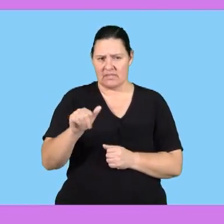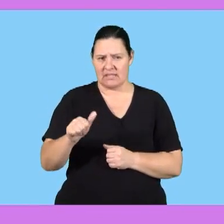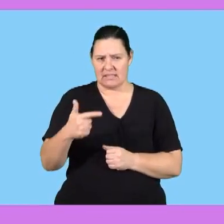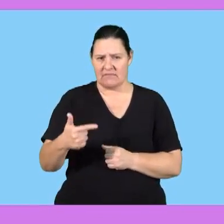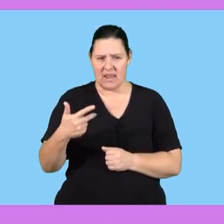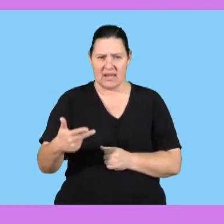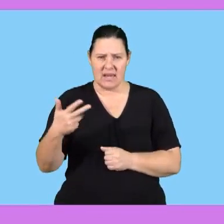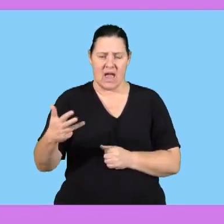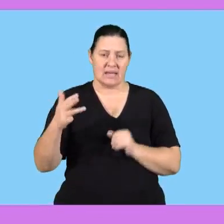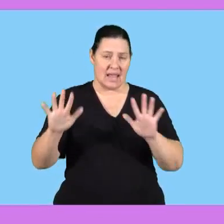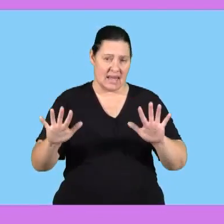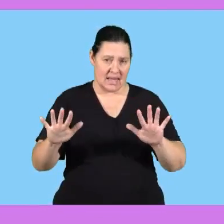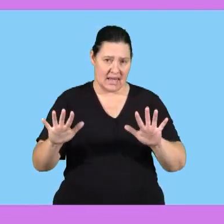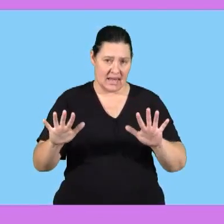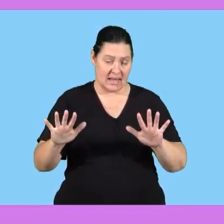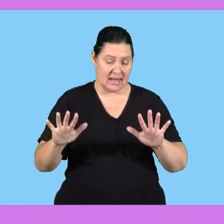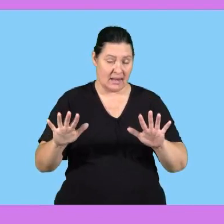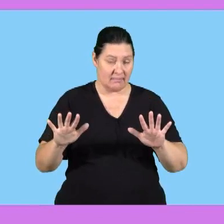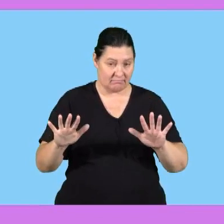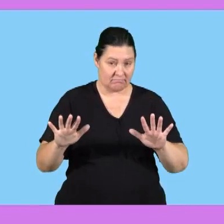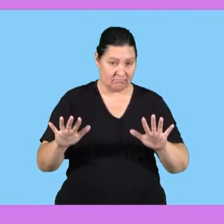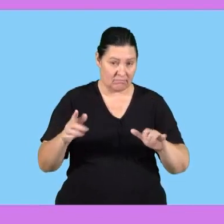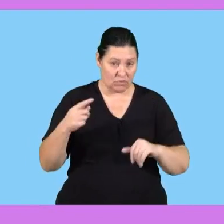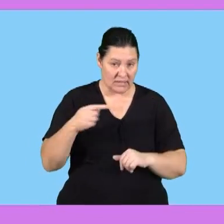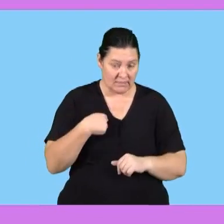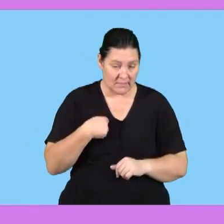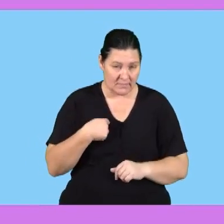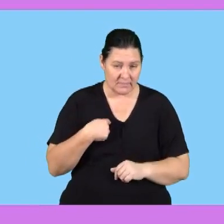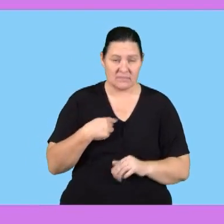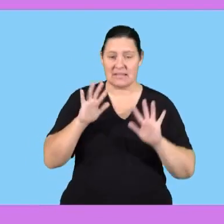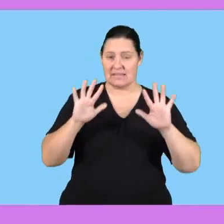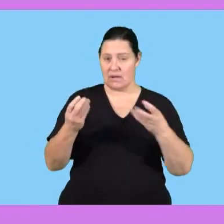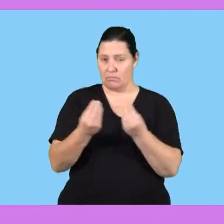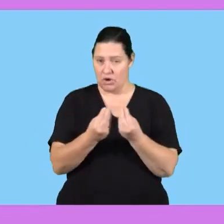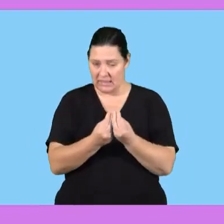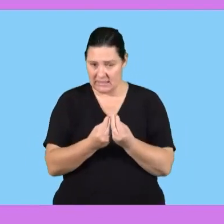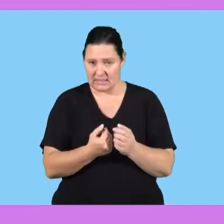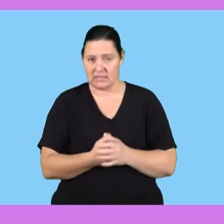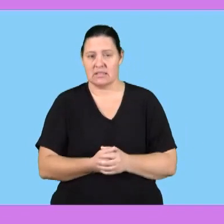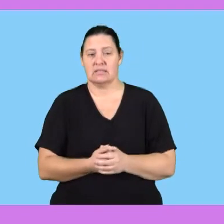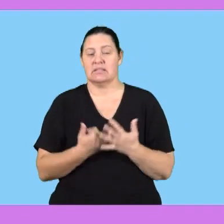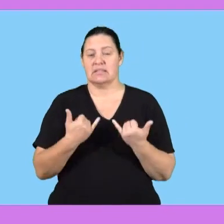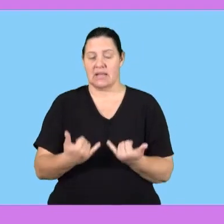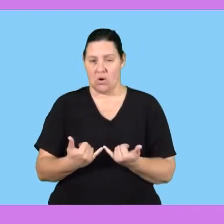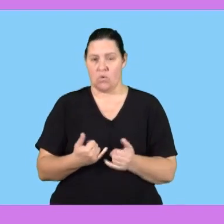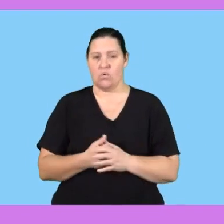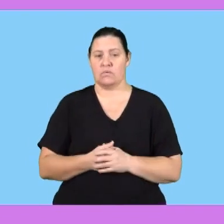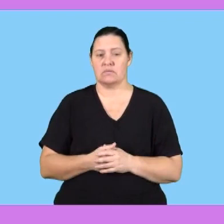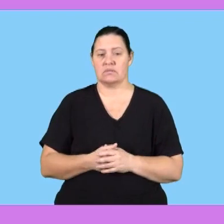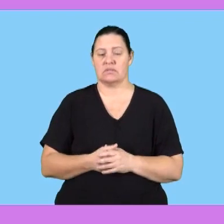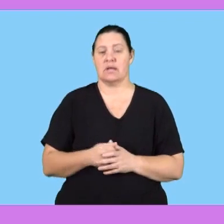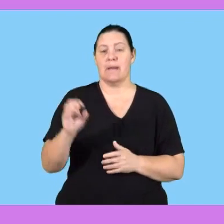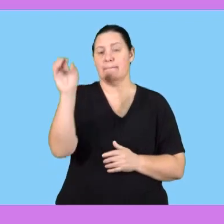3, 4, 5, 6, 7, 8, 9, 10. Right? We have 10 products here, wheat products, and then